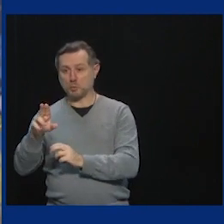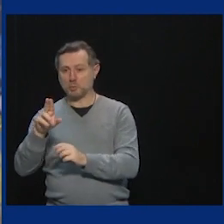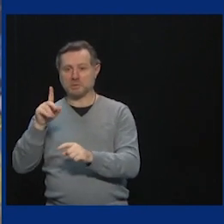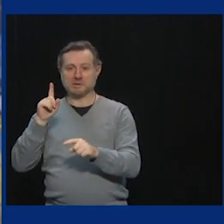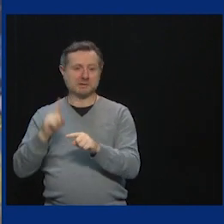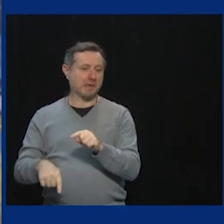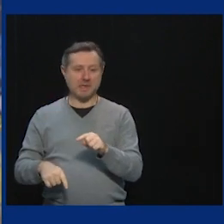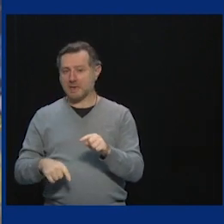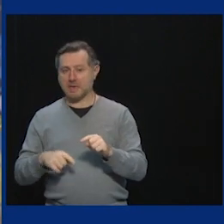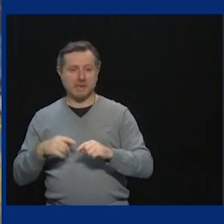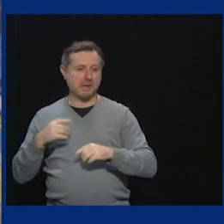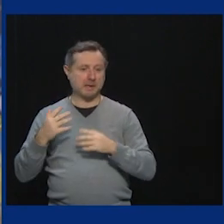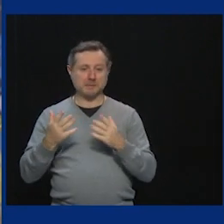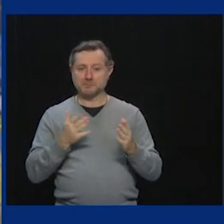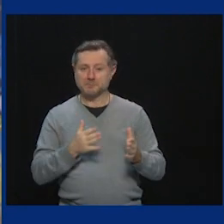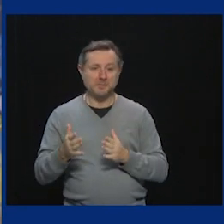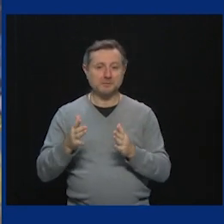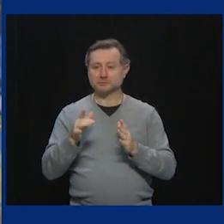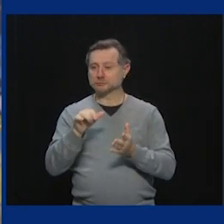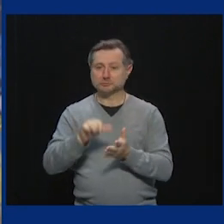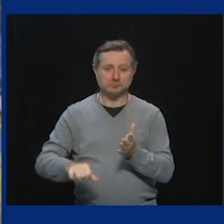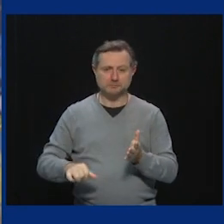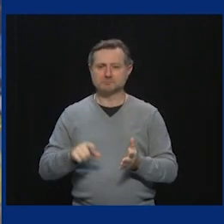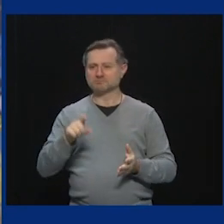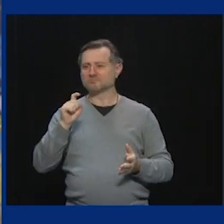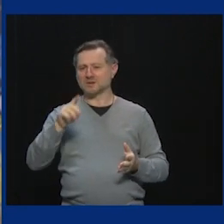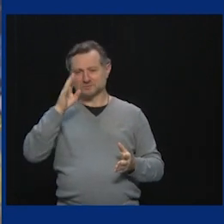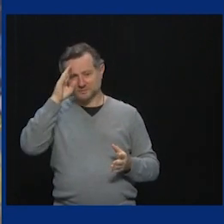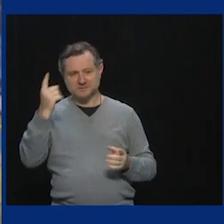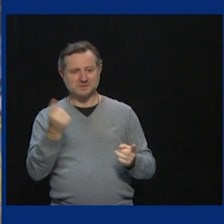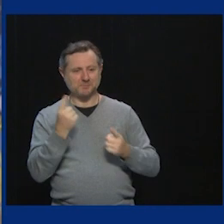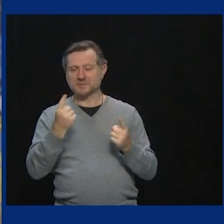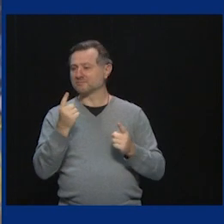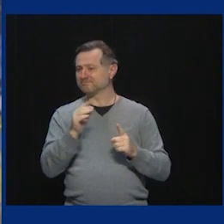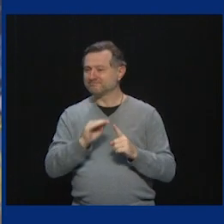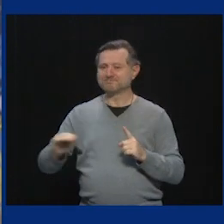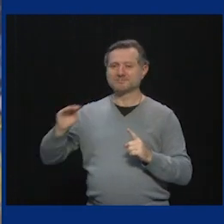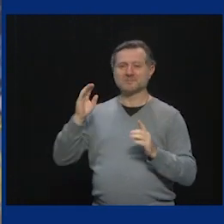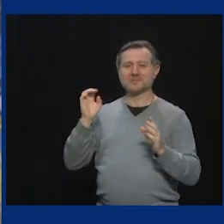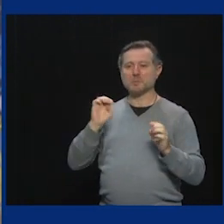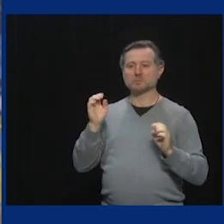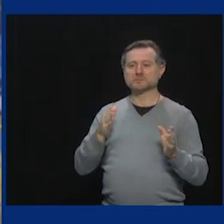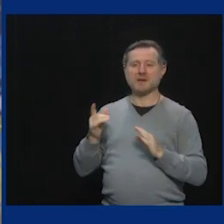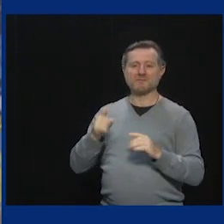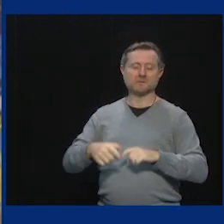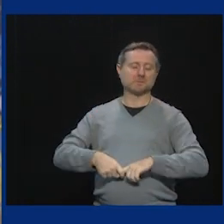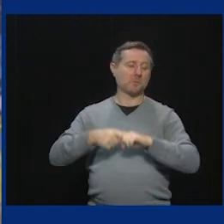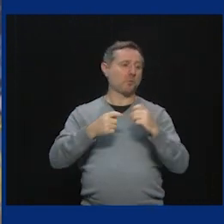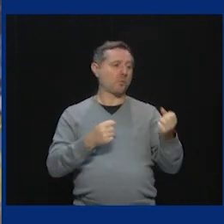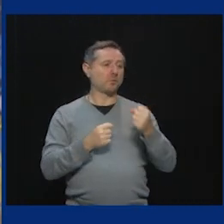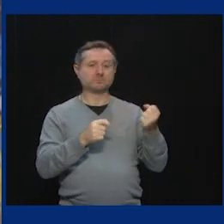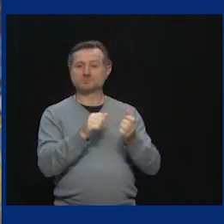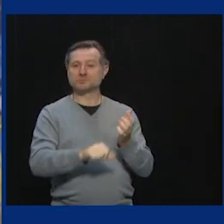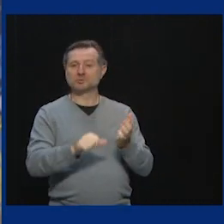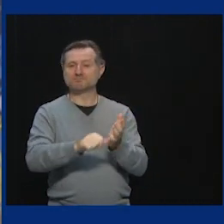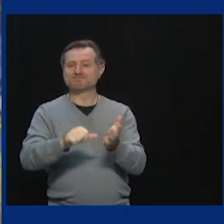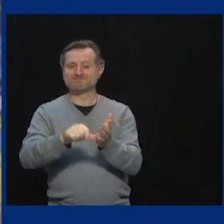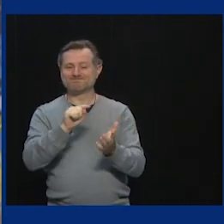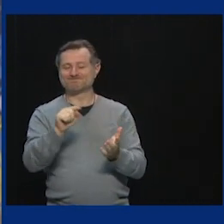of the elective surgeries on a temporary basis. So yes, I'm aware that that's going on. And in terms of how many people have been